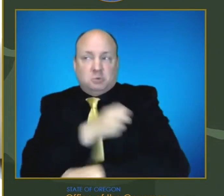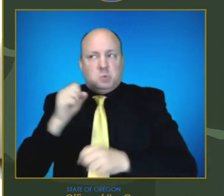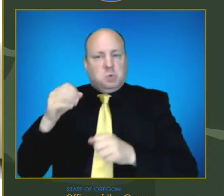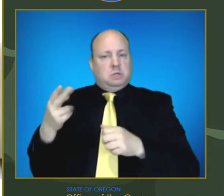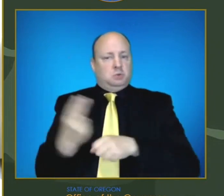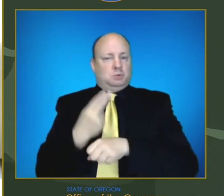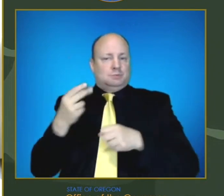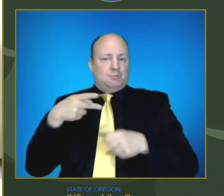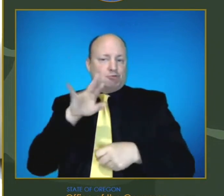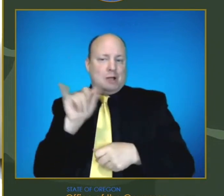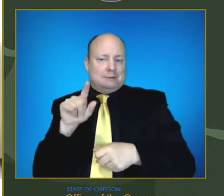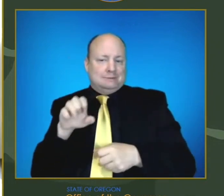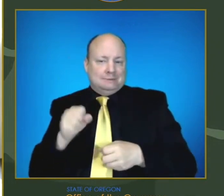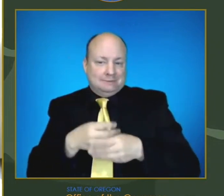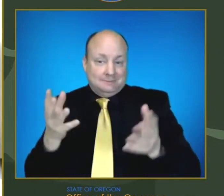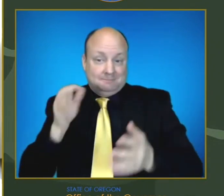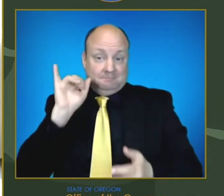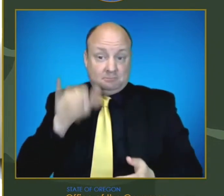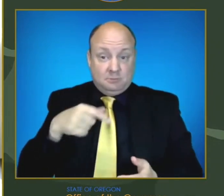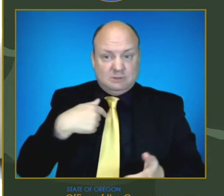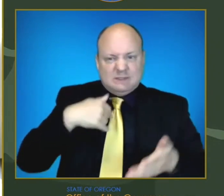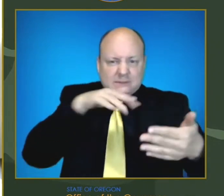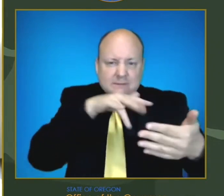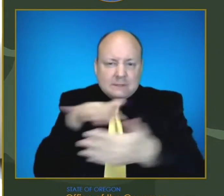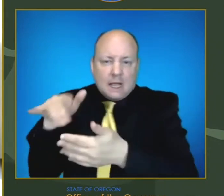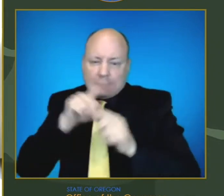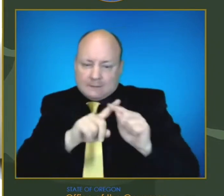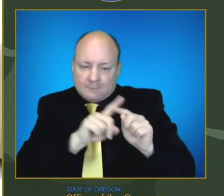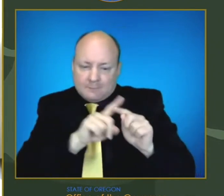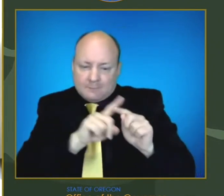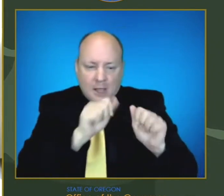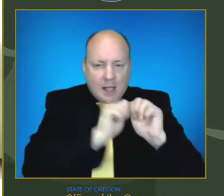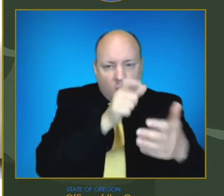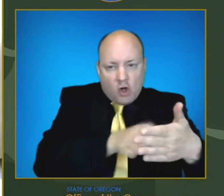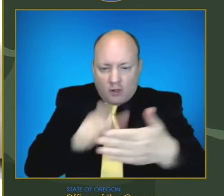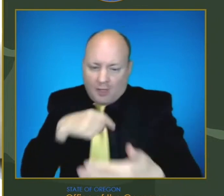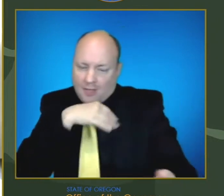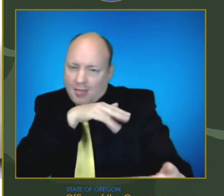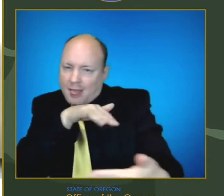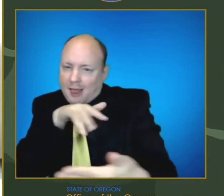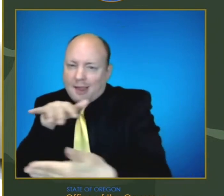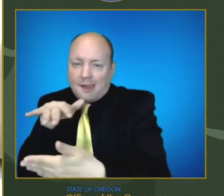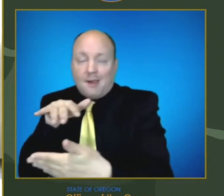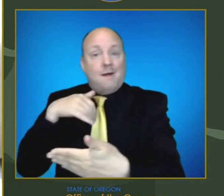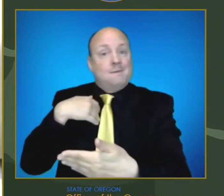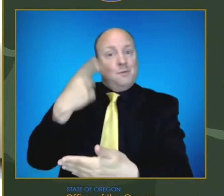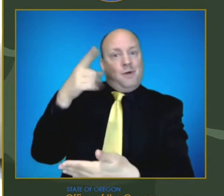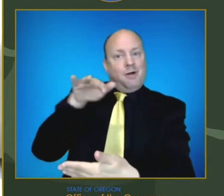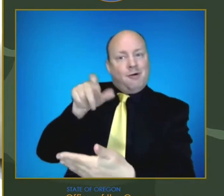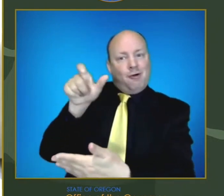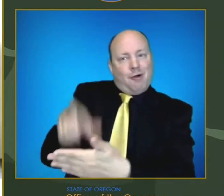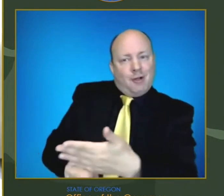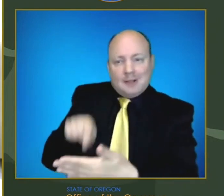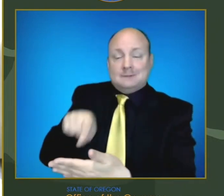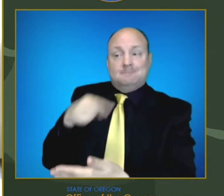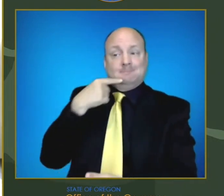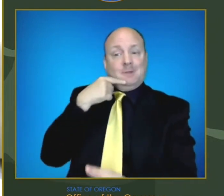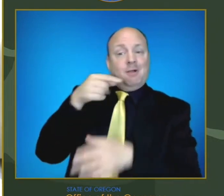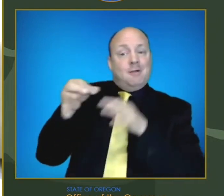here. I can cite another academic study that shows that games, and this paper is in 2020